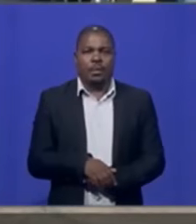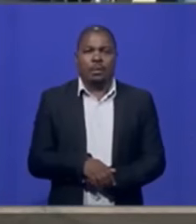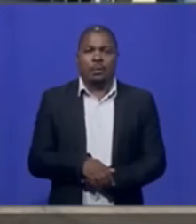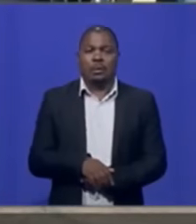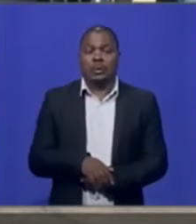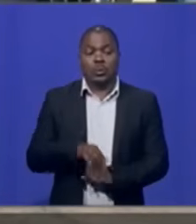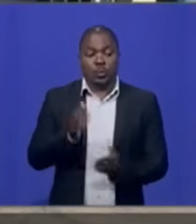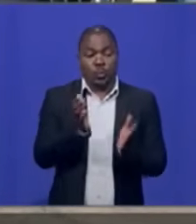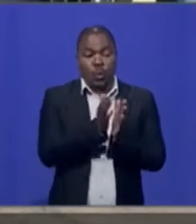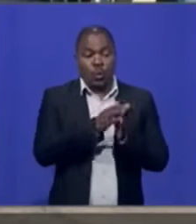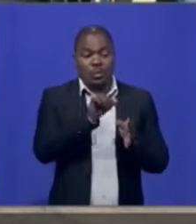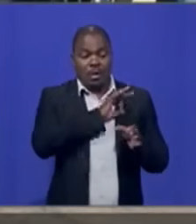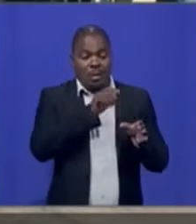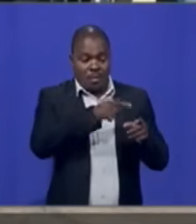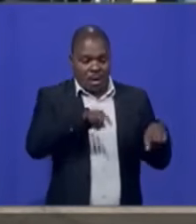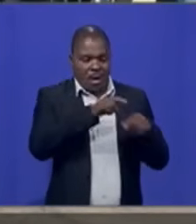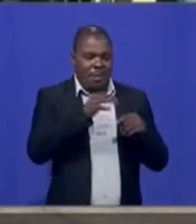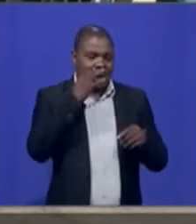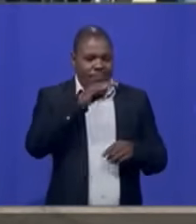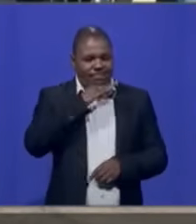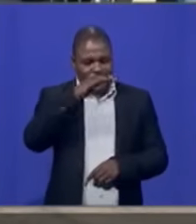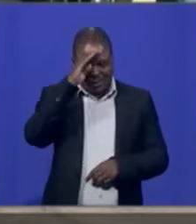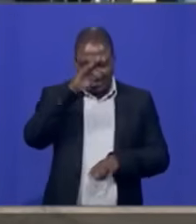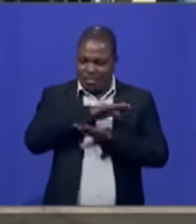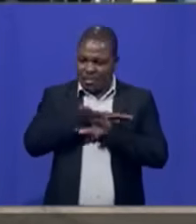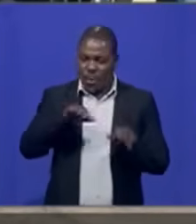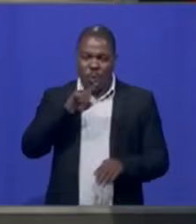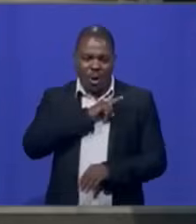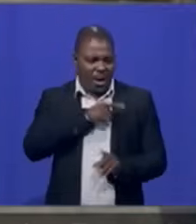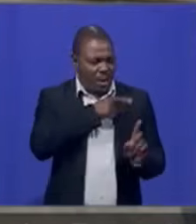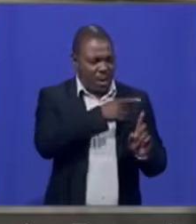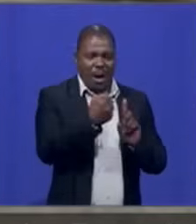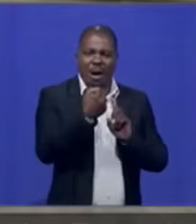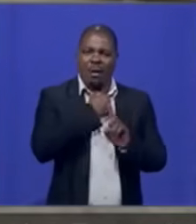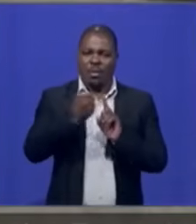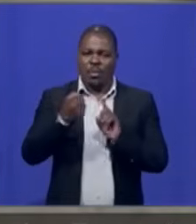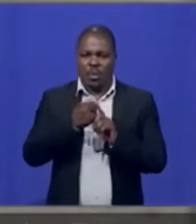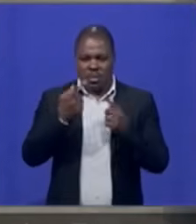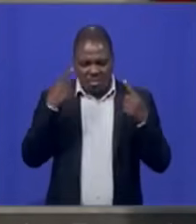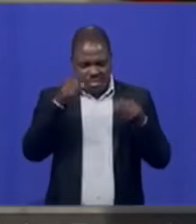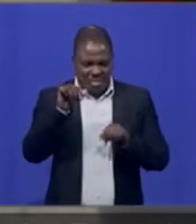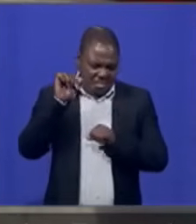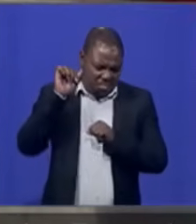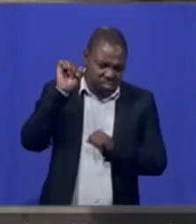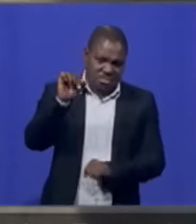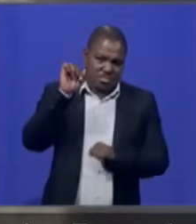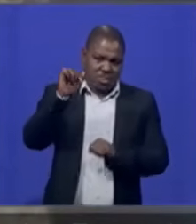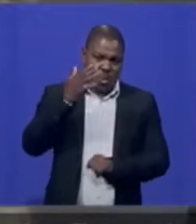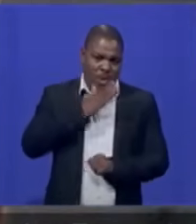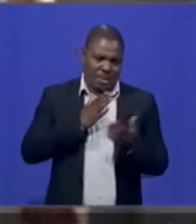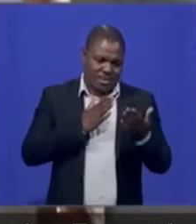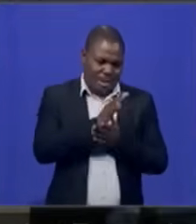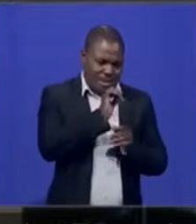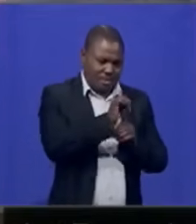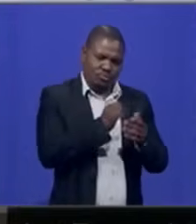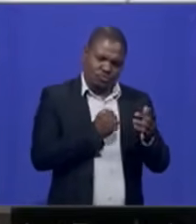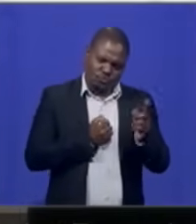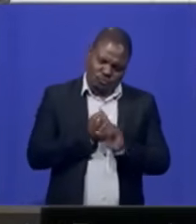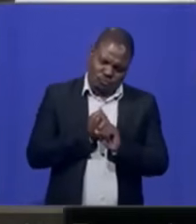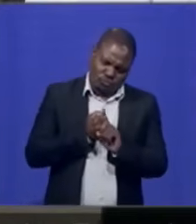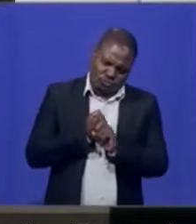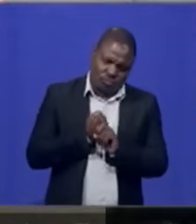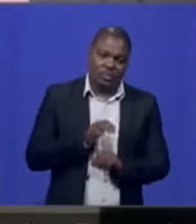Basebeletsi ba sekolo ba boletseng ha ba kgathetse ke ho se tshware ka tsela e nepahetseng ba ile ba ipiletsa ka maikemisetso a ho lwanela ditokelo tsa bona.